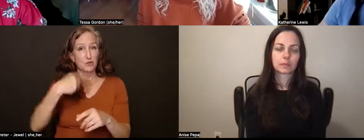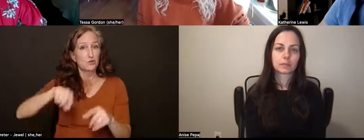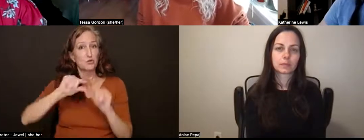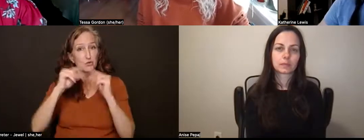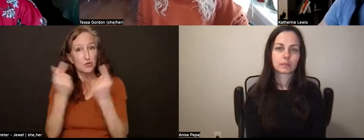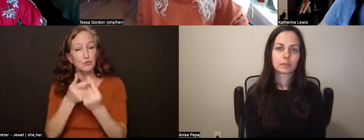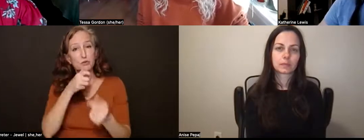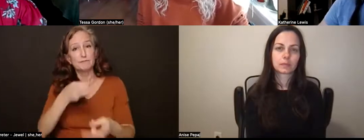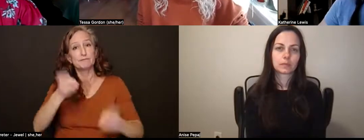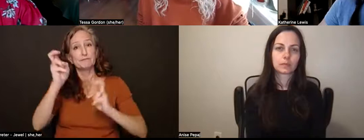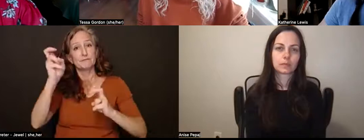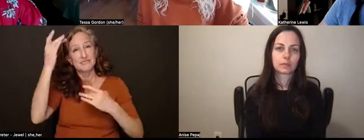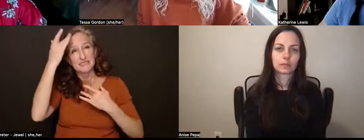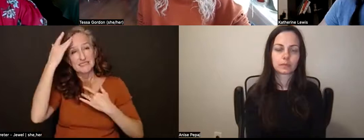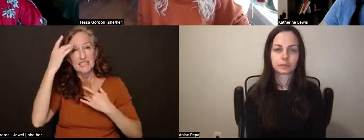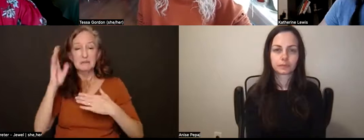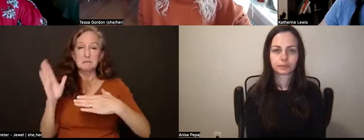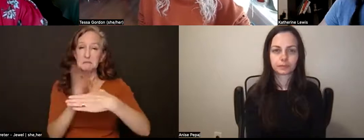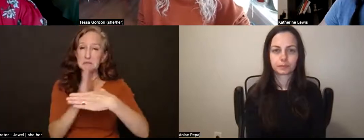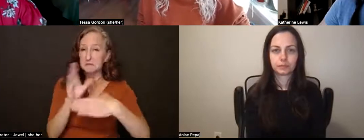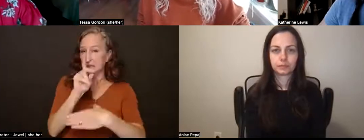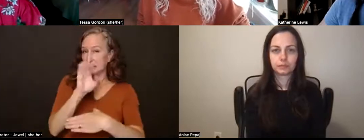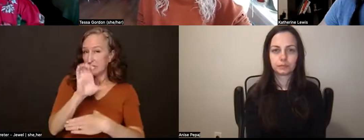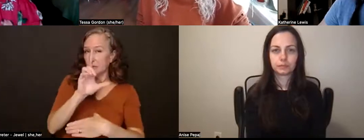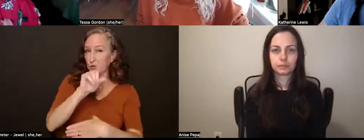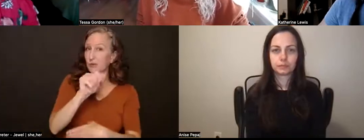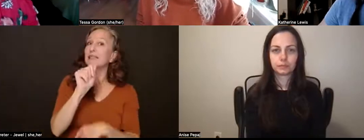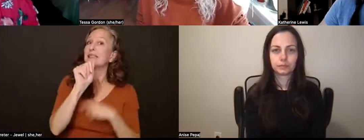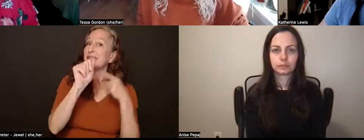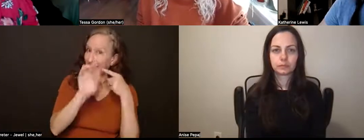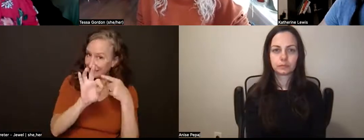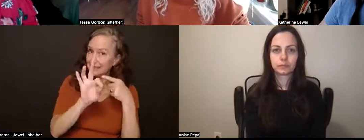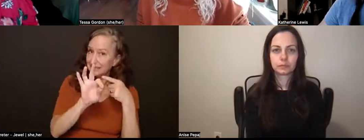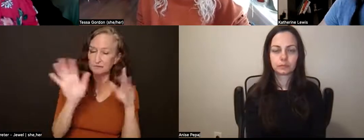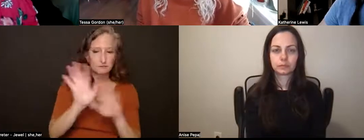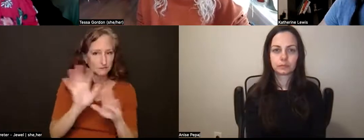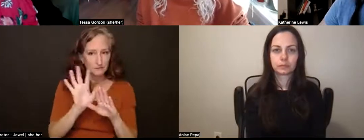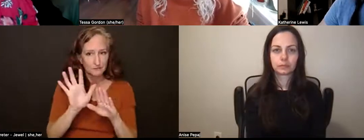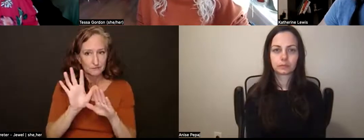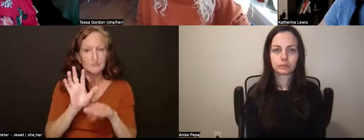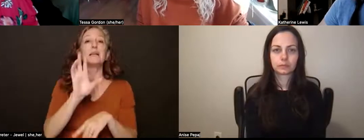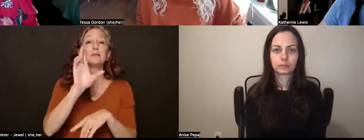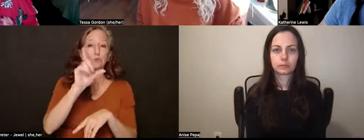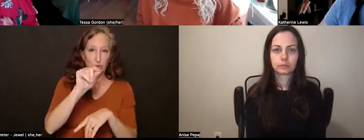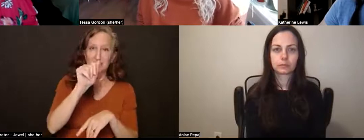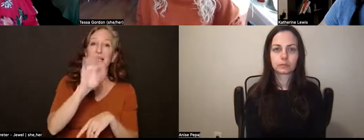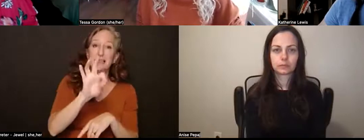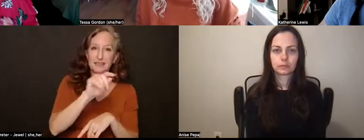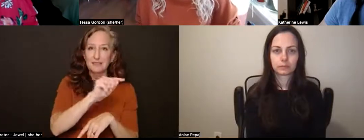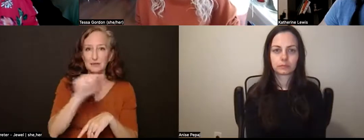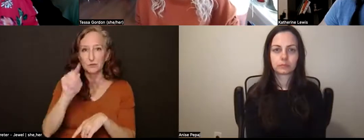got sick anywhere from maybe December 2019 with COVID, 2019 through March